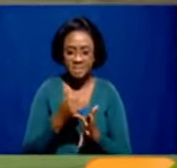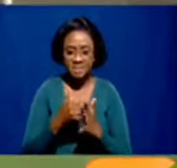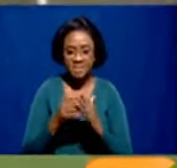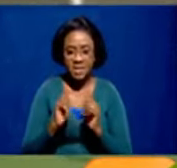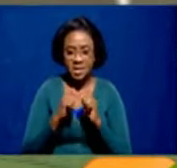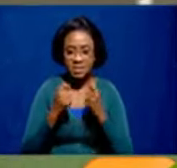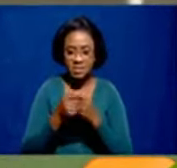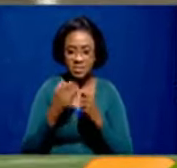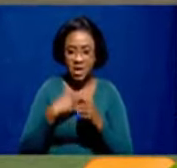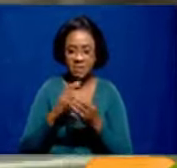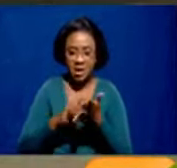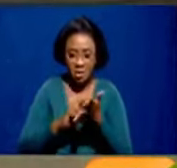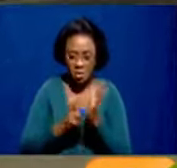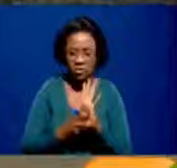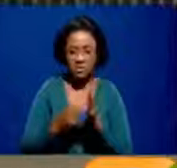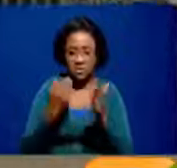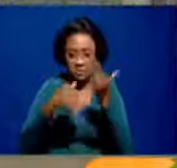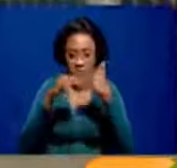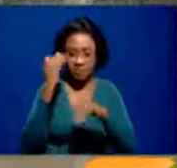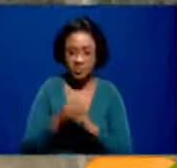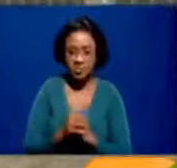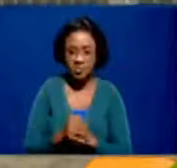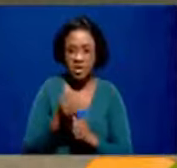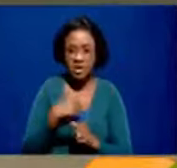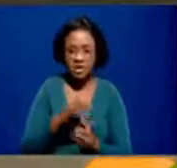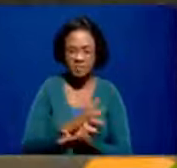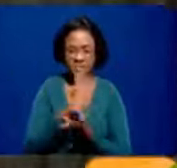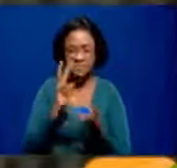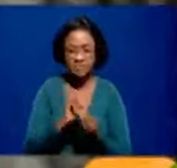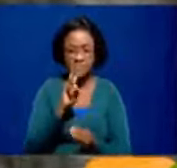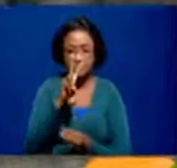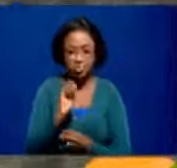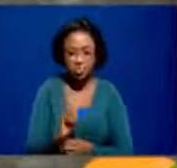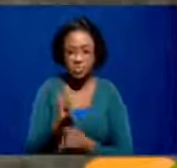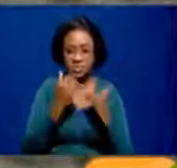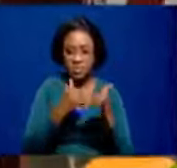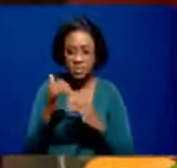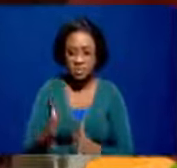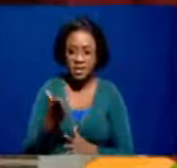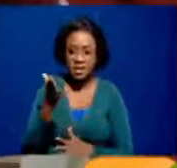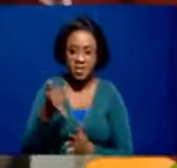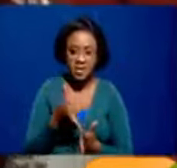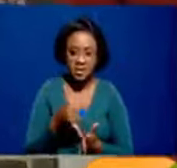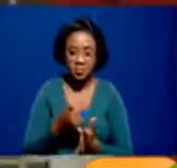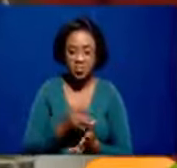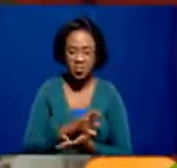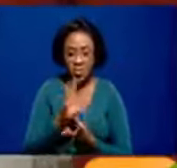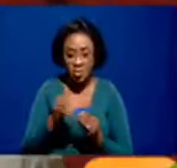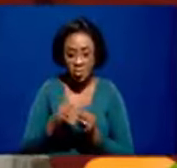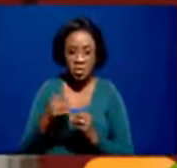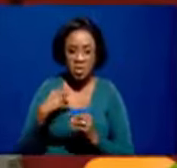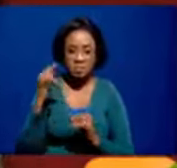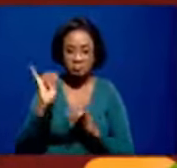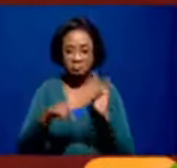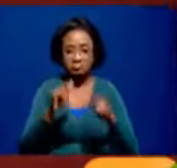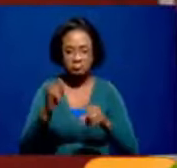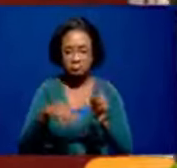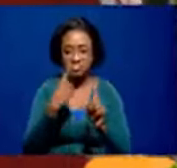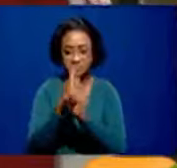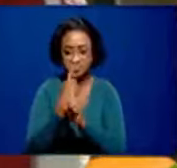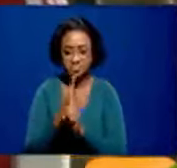a professional contract. There are over 20 Kenyan players at Nastic Football Academy, all of them arriving at different